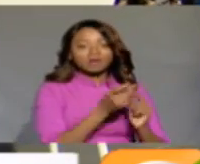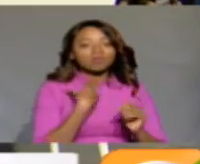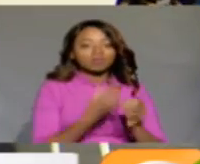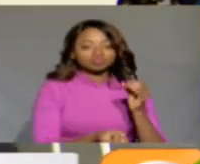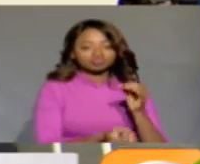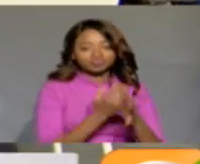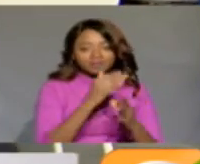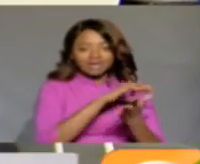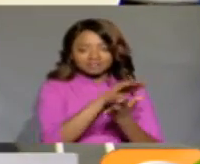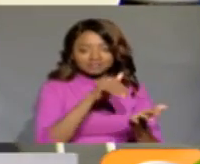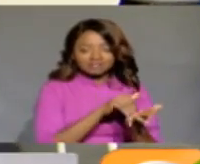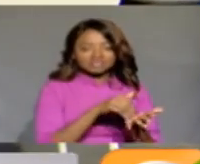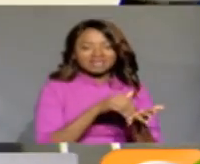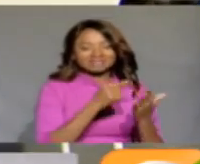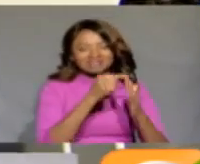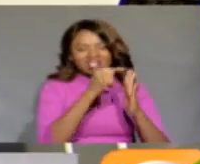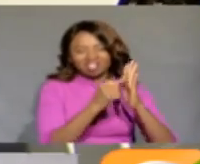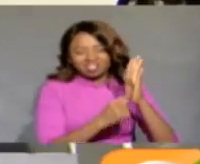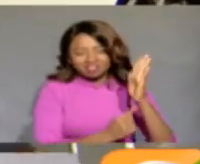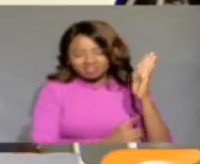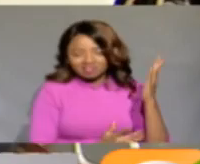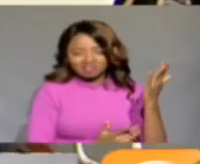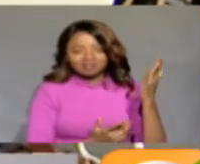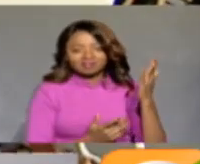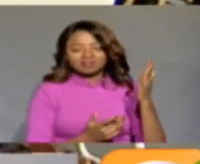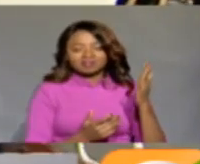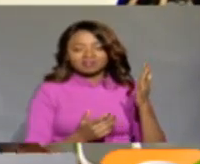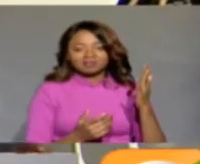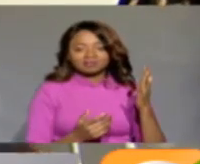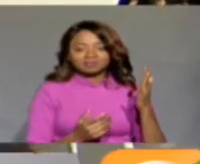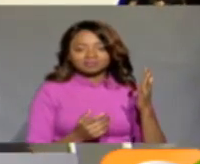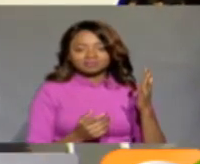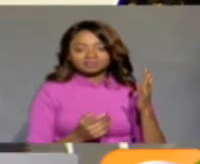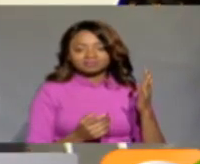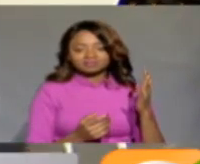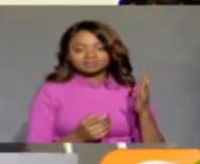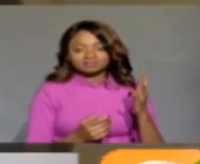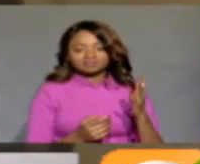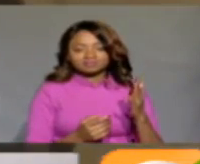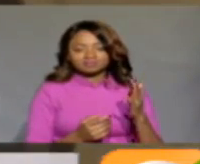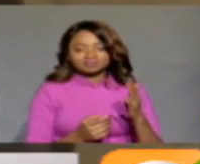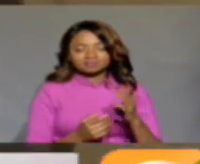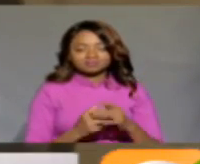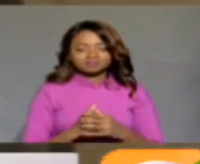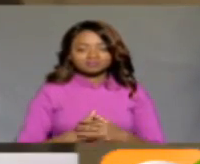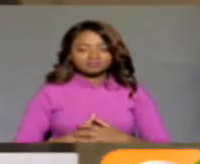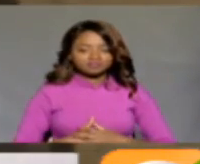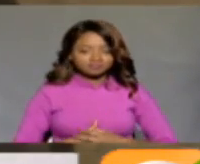and there were these things of fees and what have you. And they went on fighting until